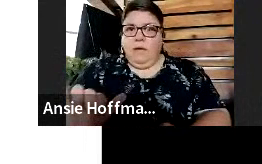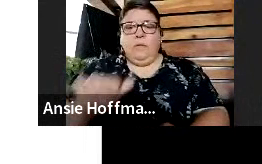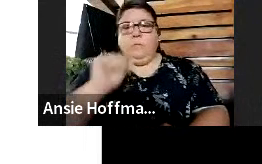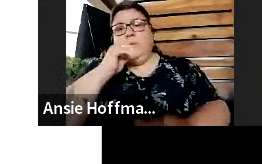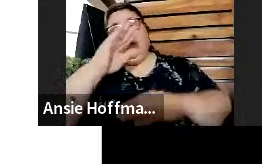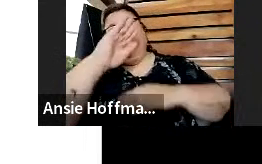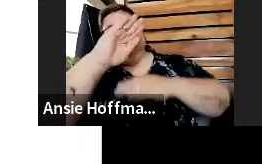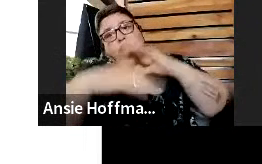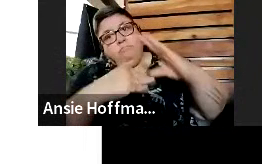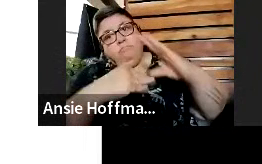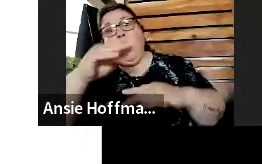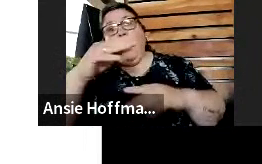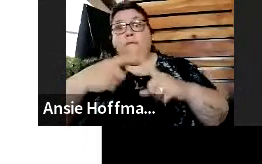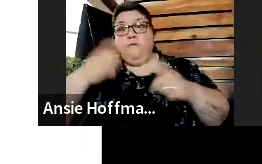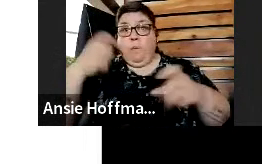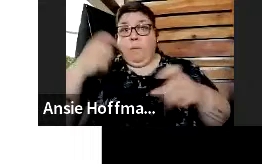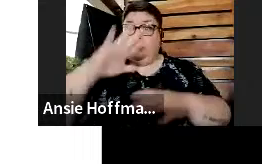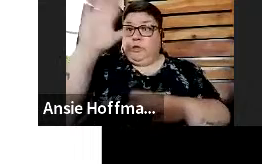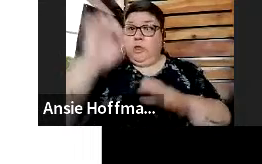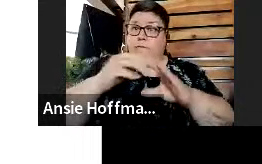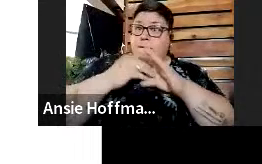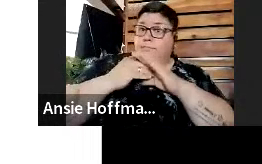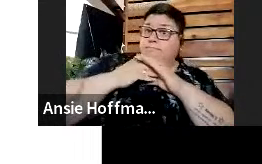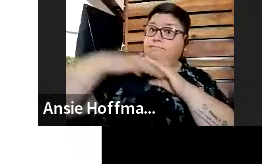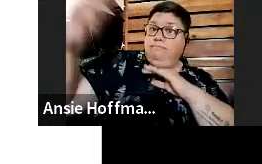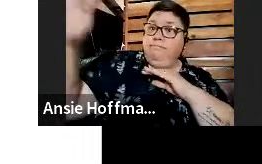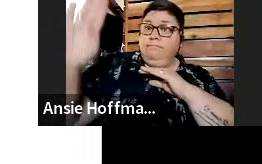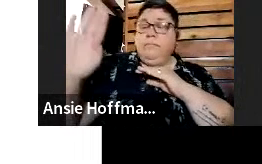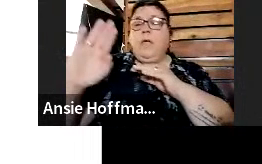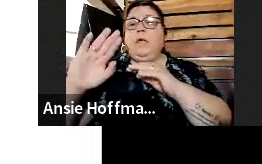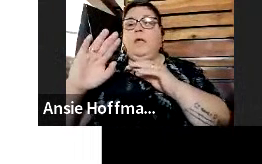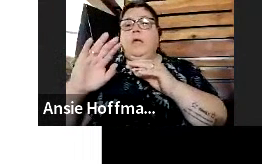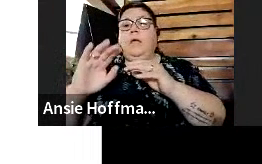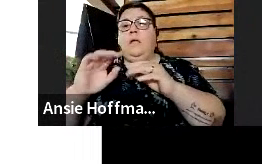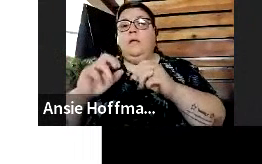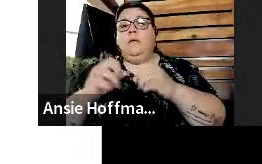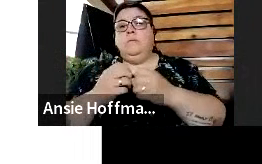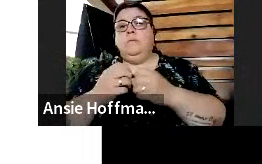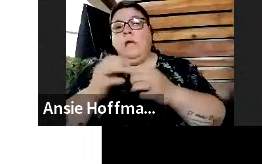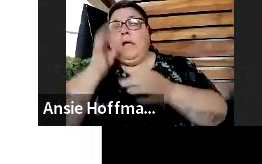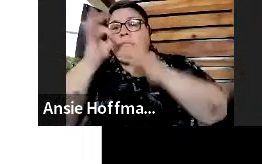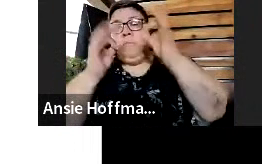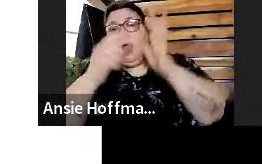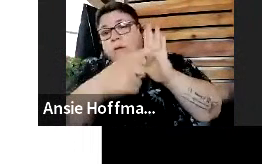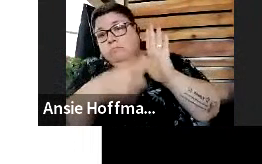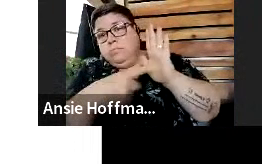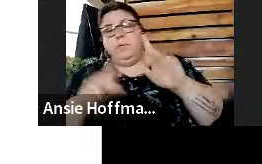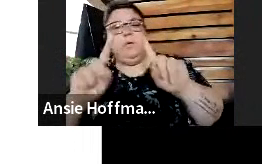South Africa may not be classified under stage consignment.